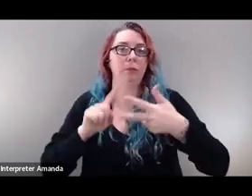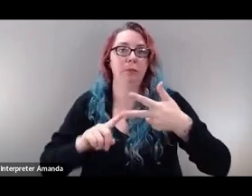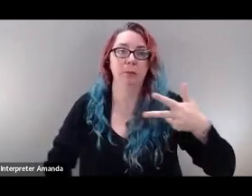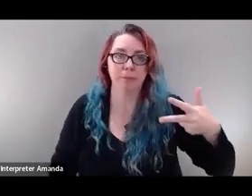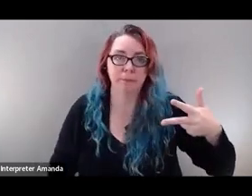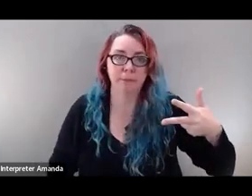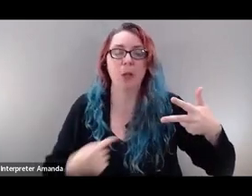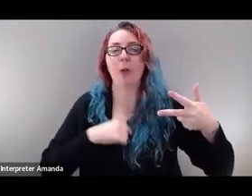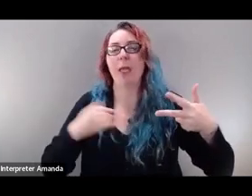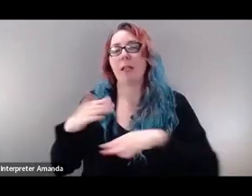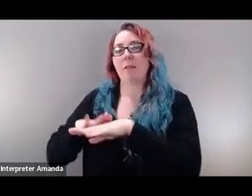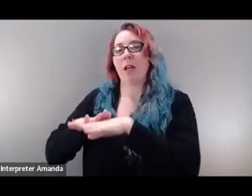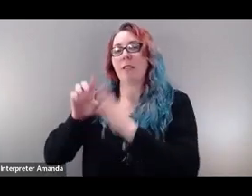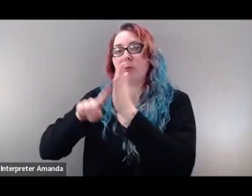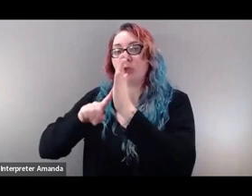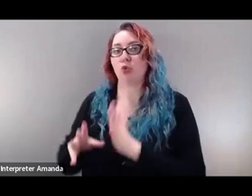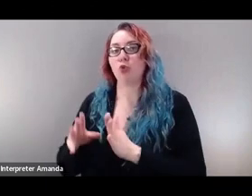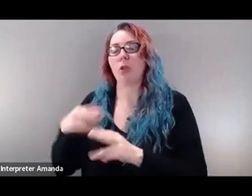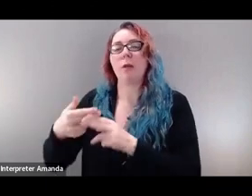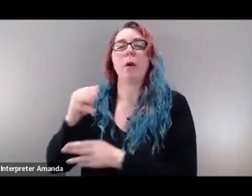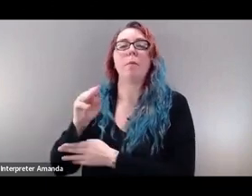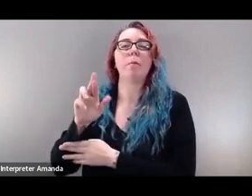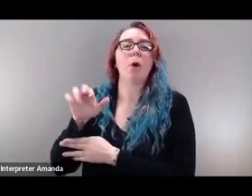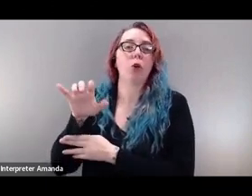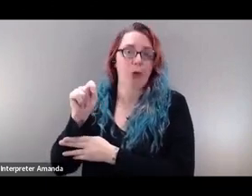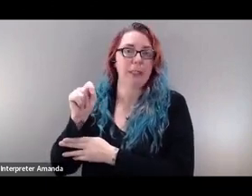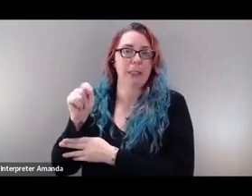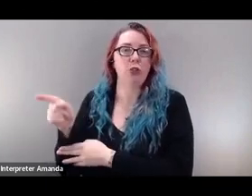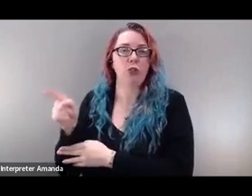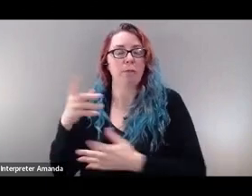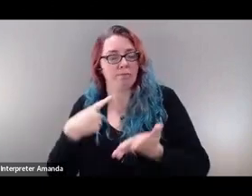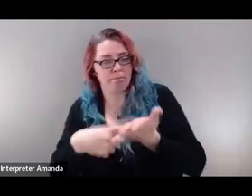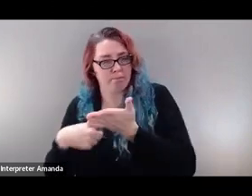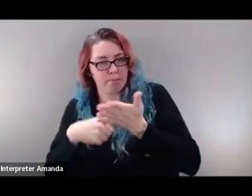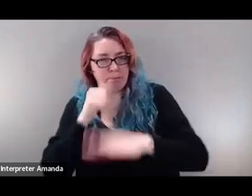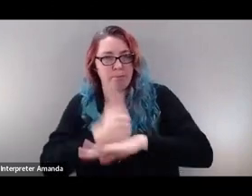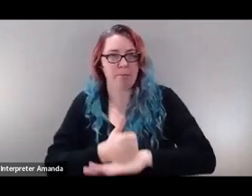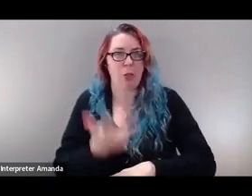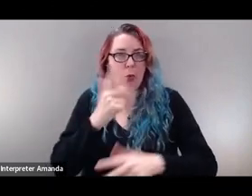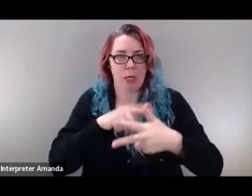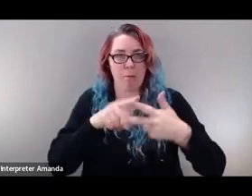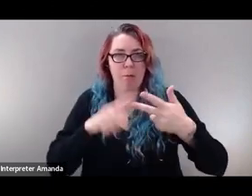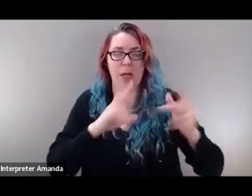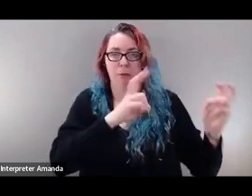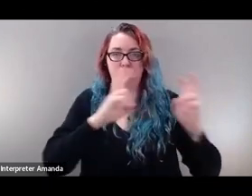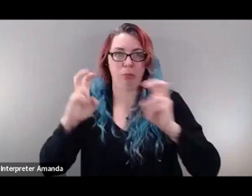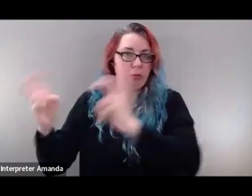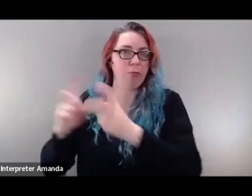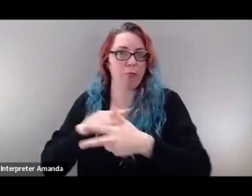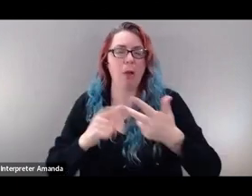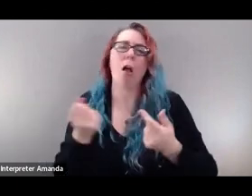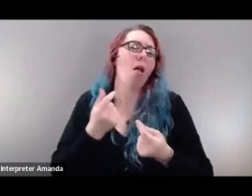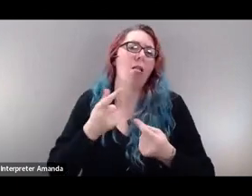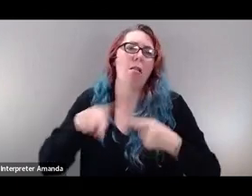advising researcher Margaret Lamb, were named with evocative titles, all about access to culture, a digital future for